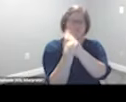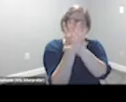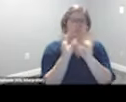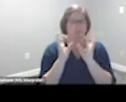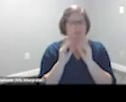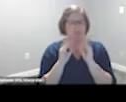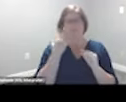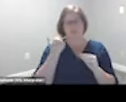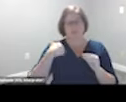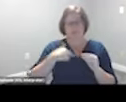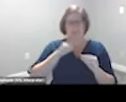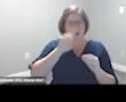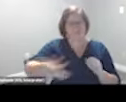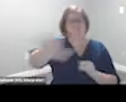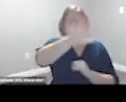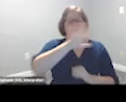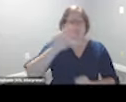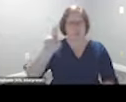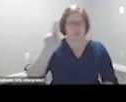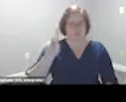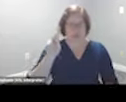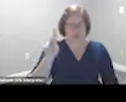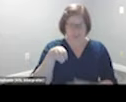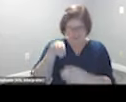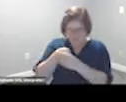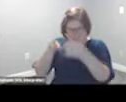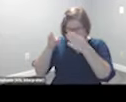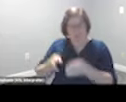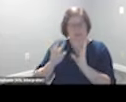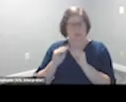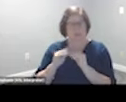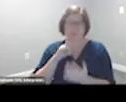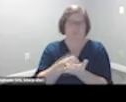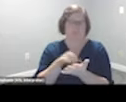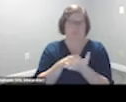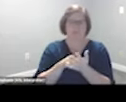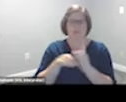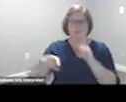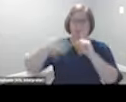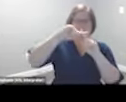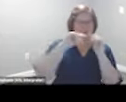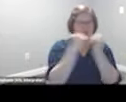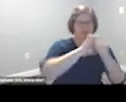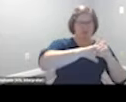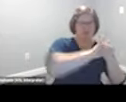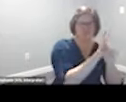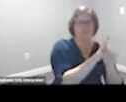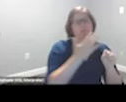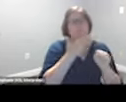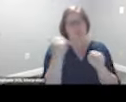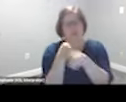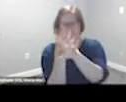Obviously, doing everything in person isn't really practical. Obviously, with the current situation, doing everything virtually is also a much, much better